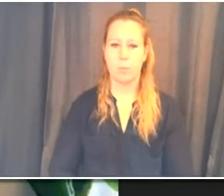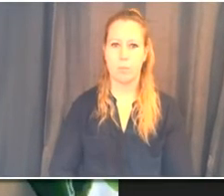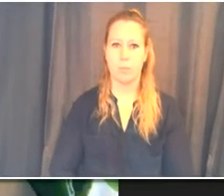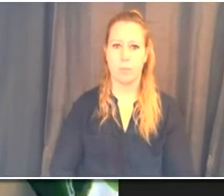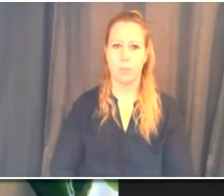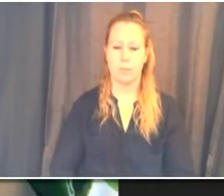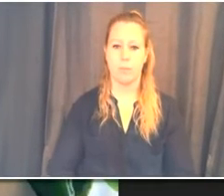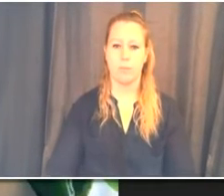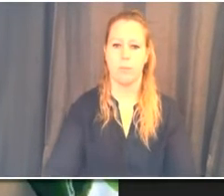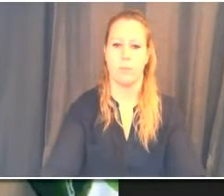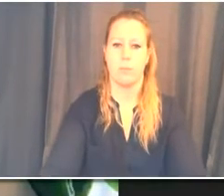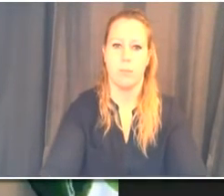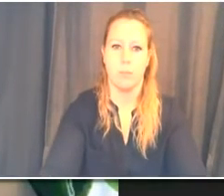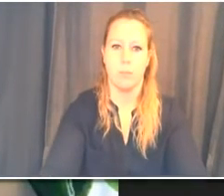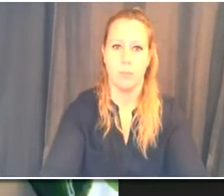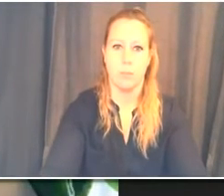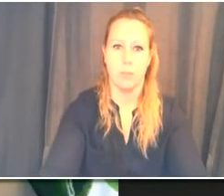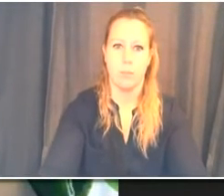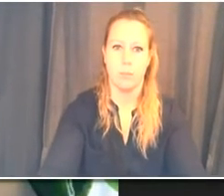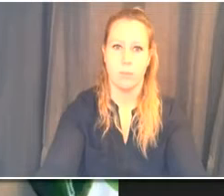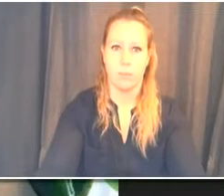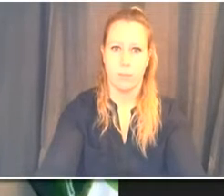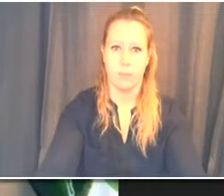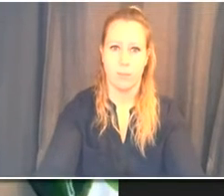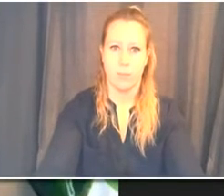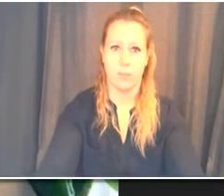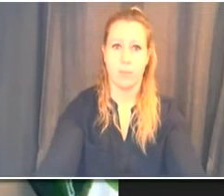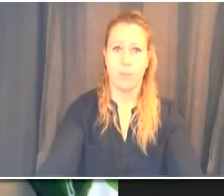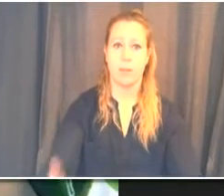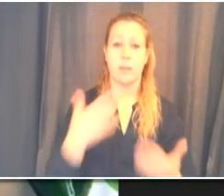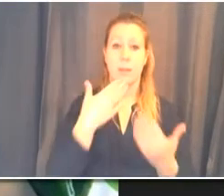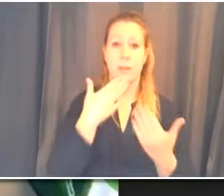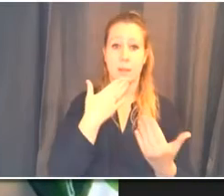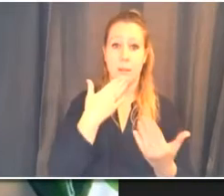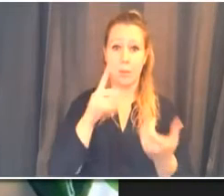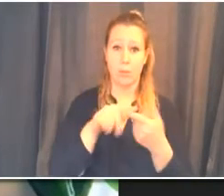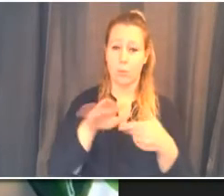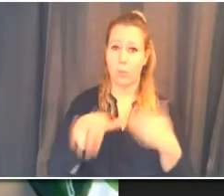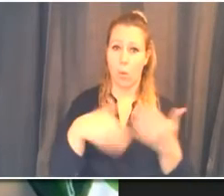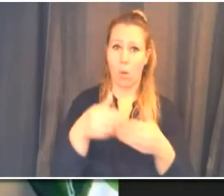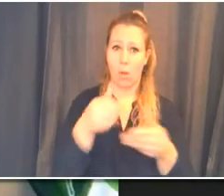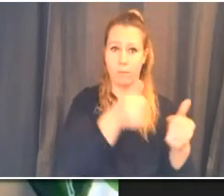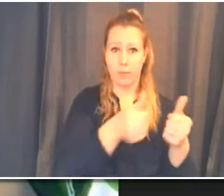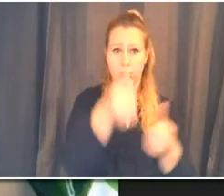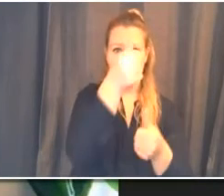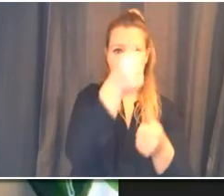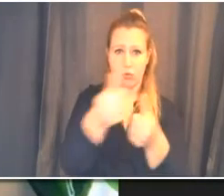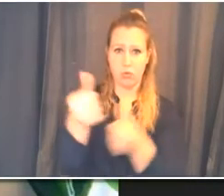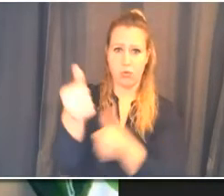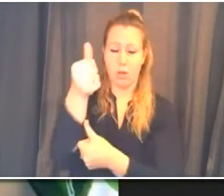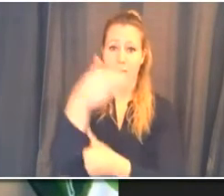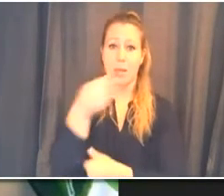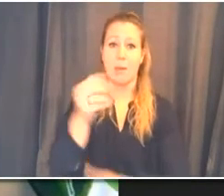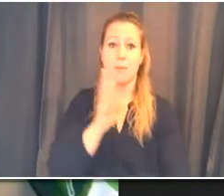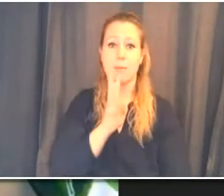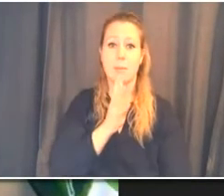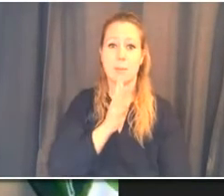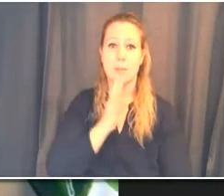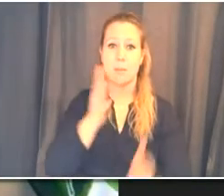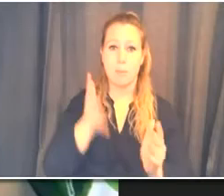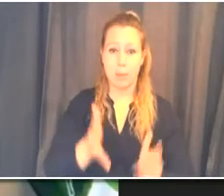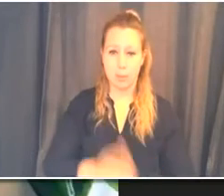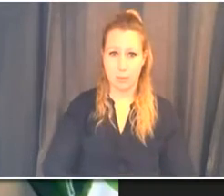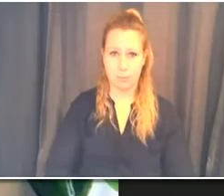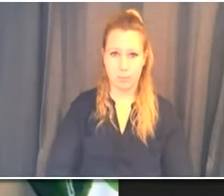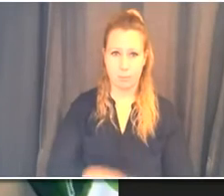me understand this uh if I heard you right uh the situation with the 911 uh is not because of a